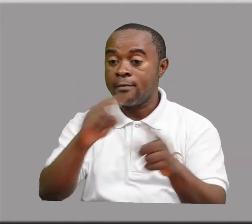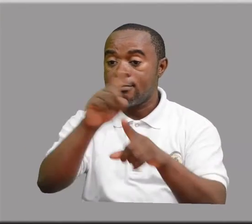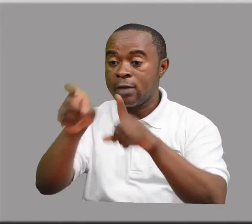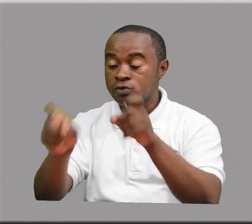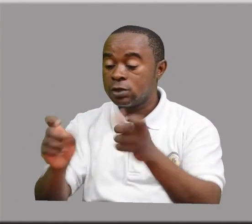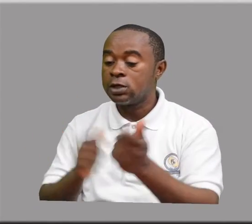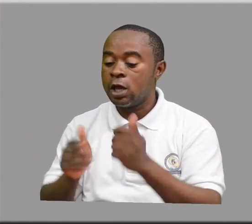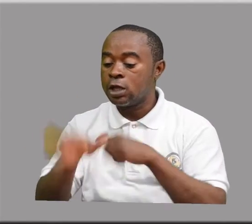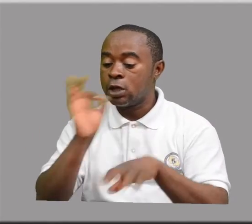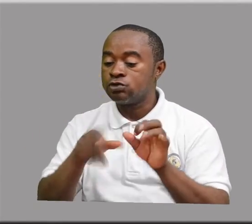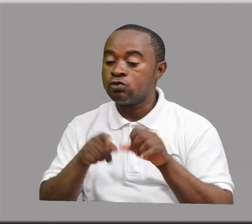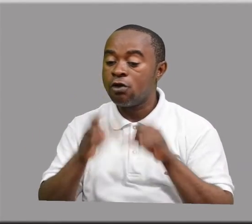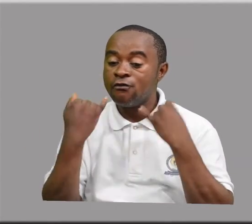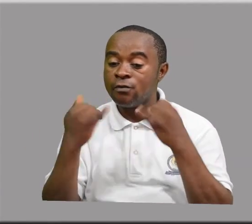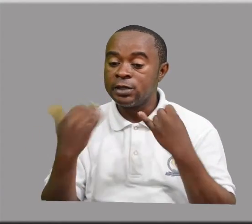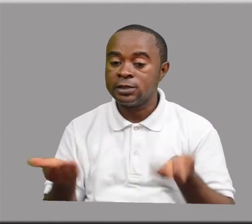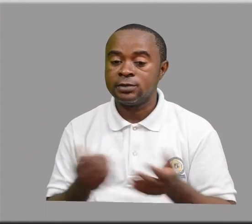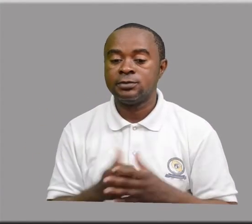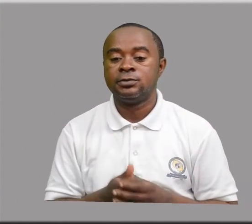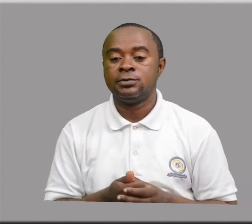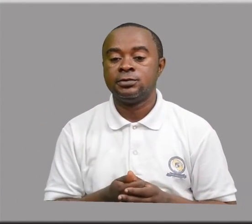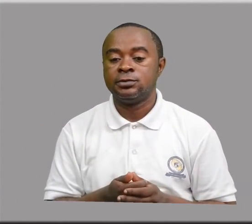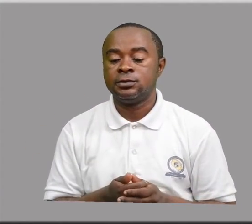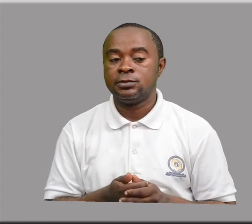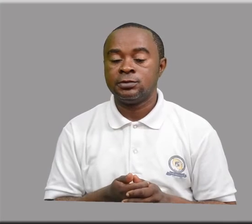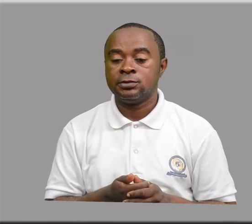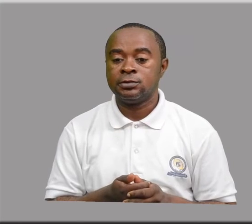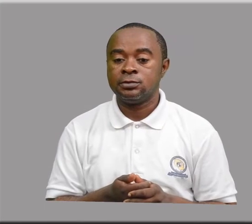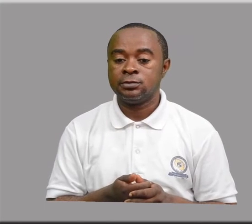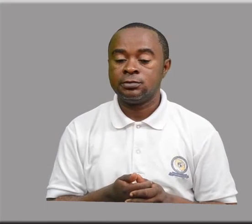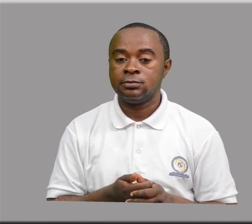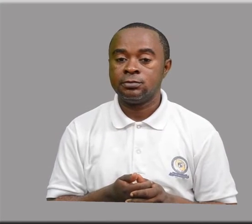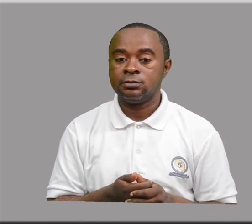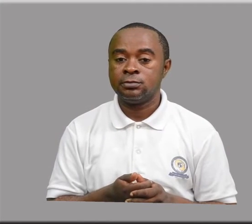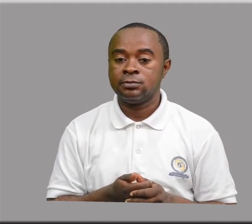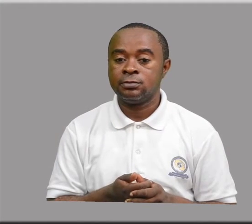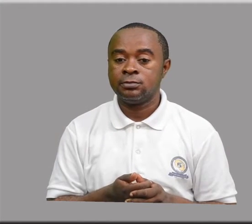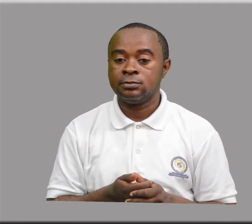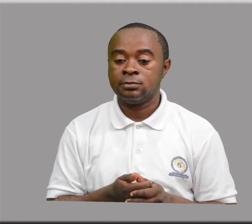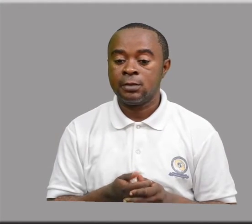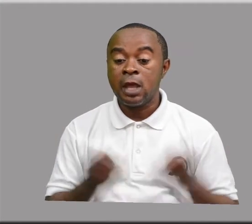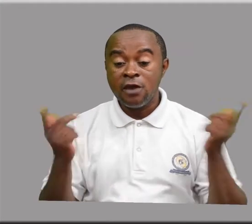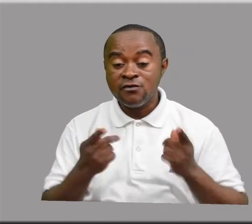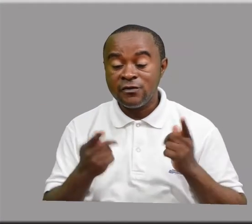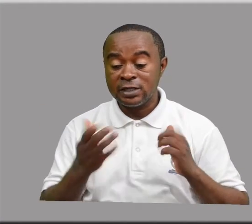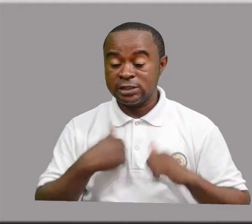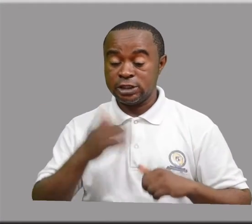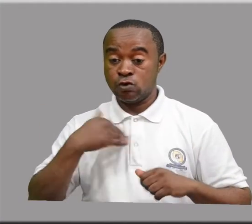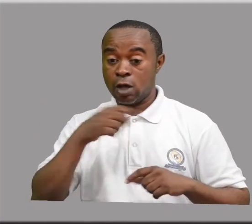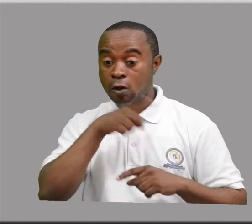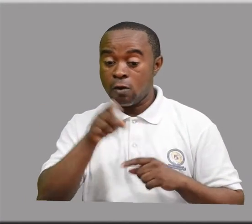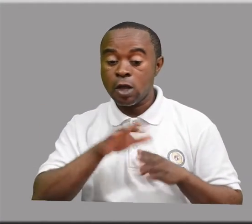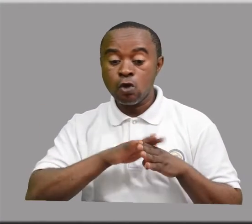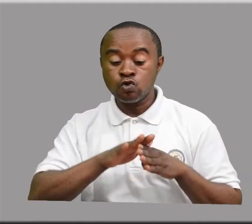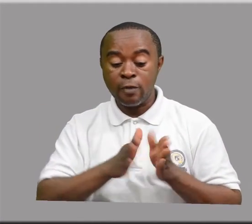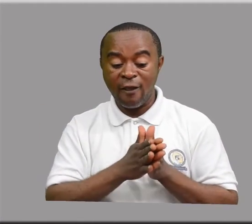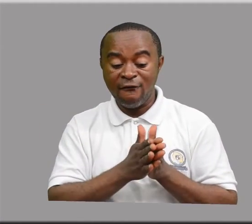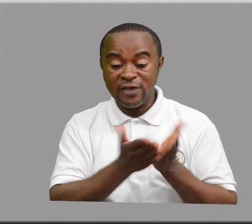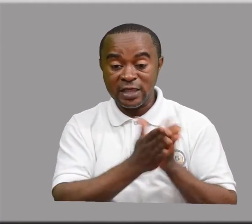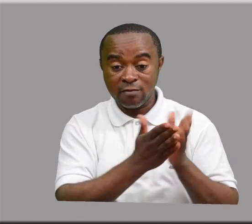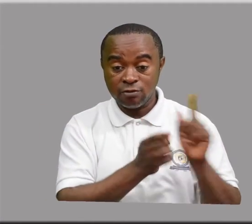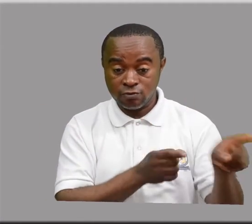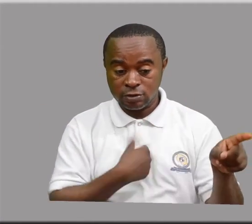are analyzing that information. And you have also to use the literature.